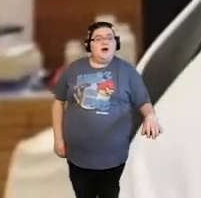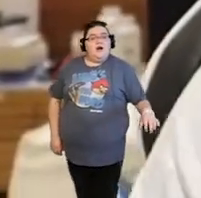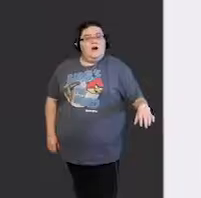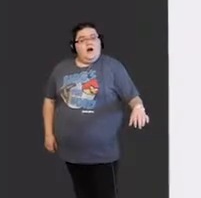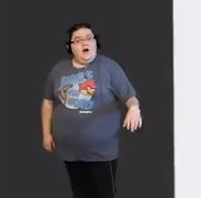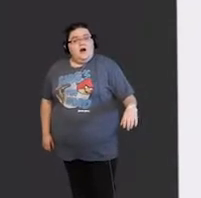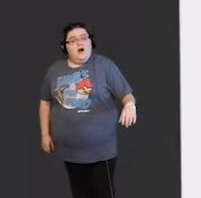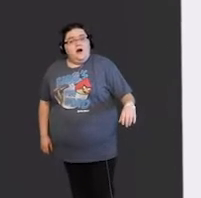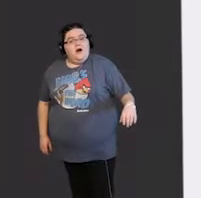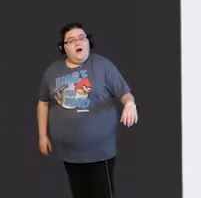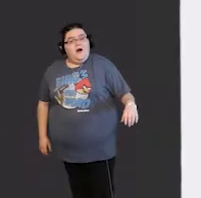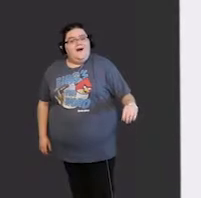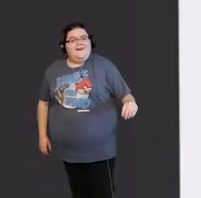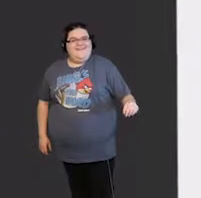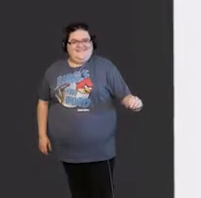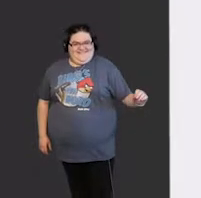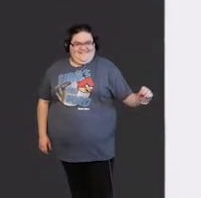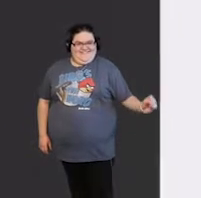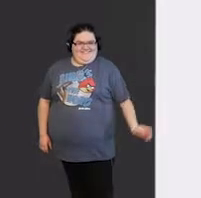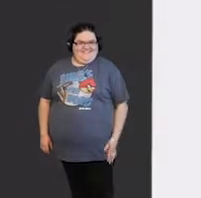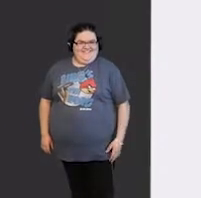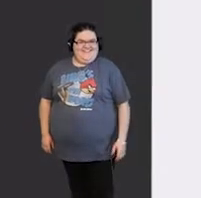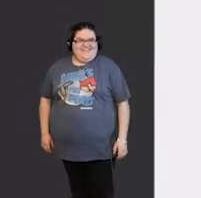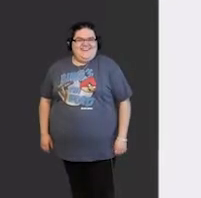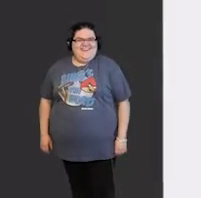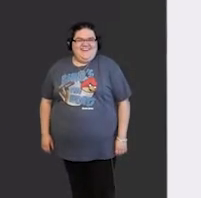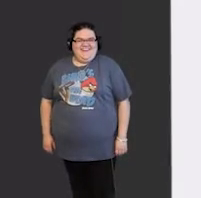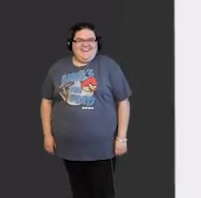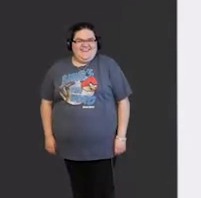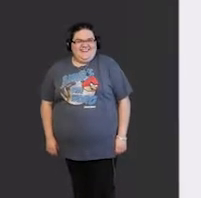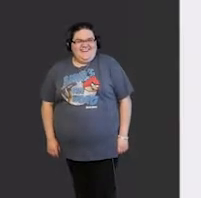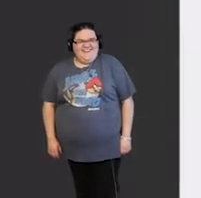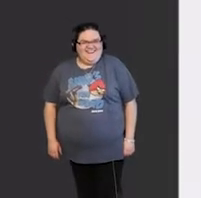Bash Bosh. I should be over it, but it still haunts me. Oh,